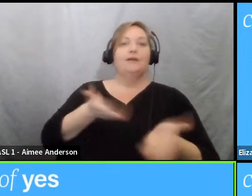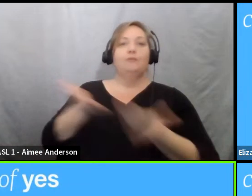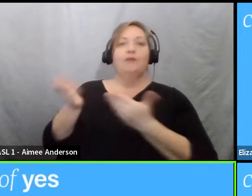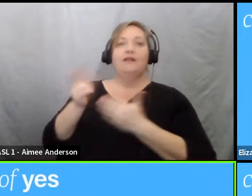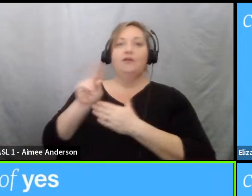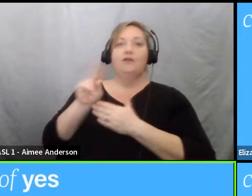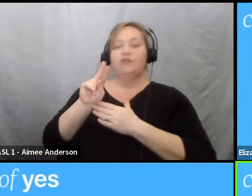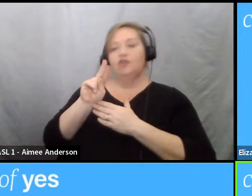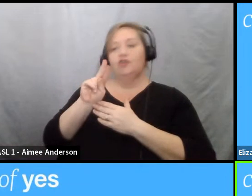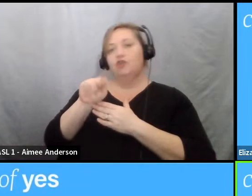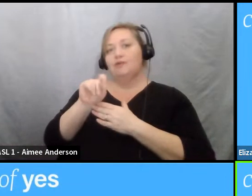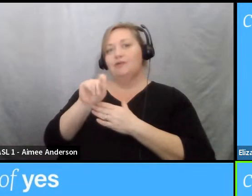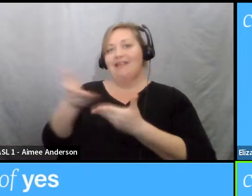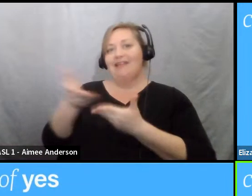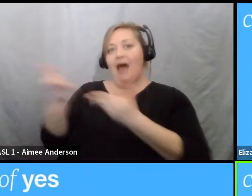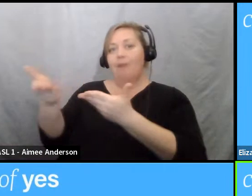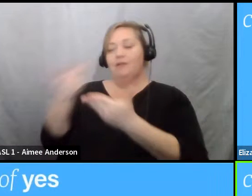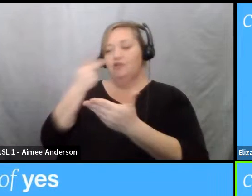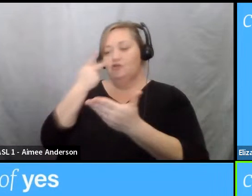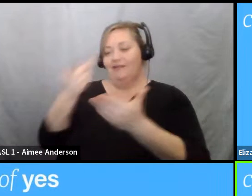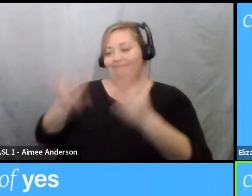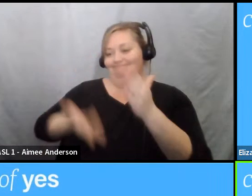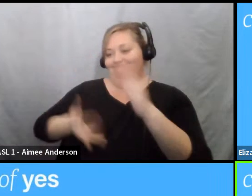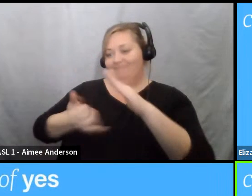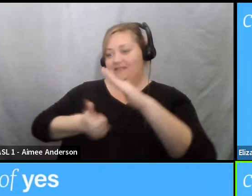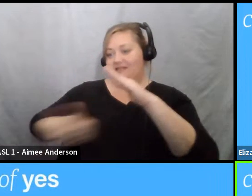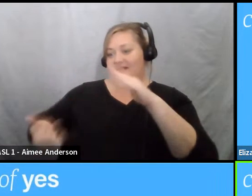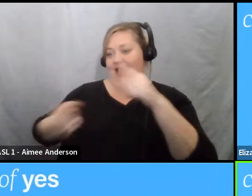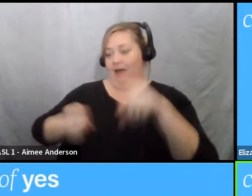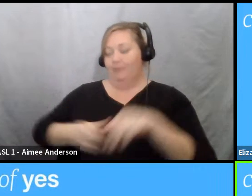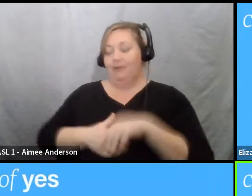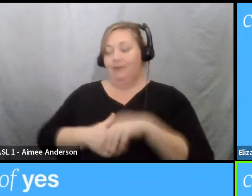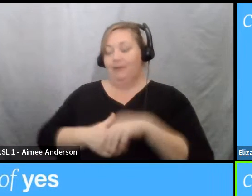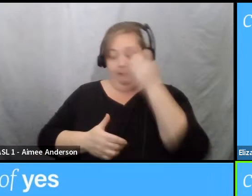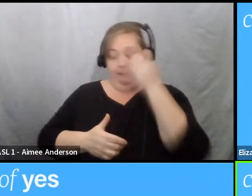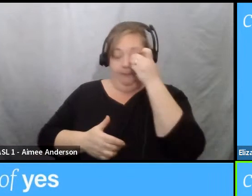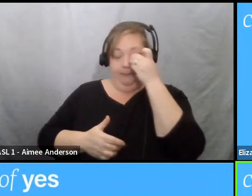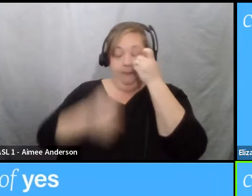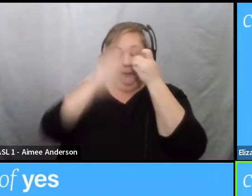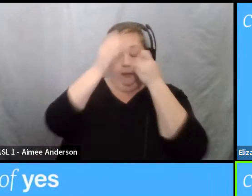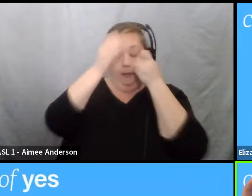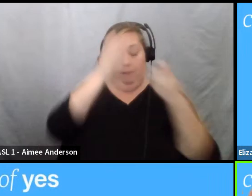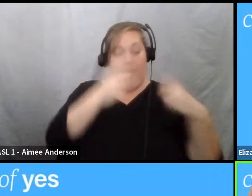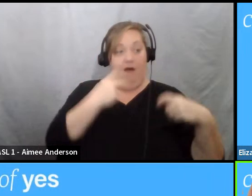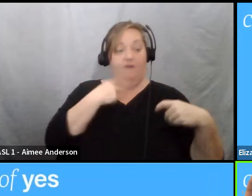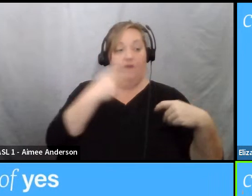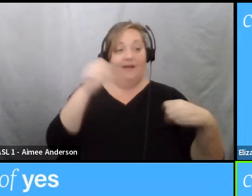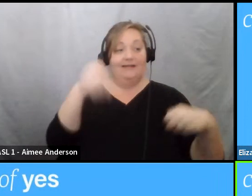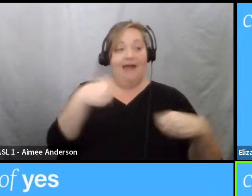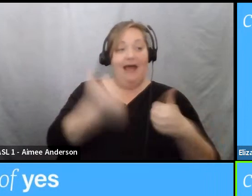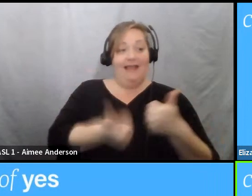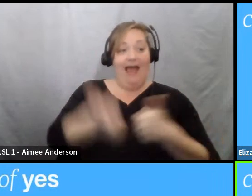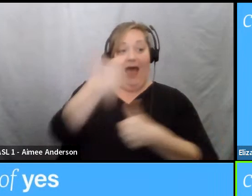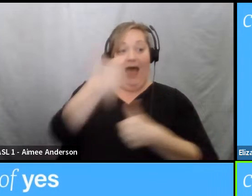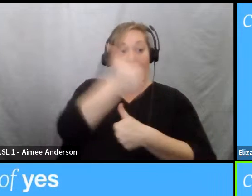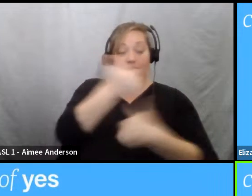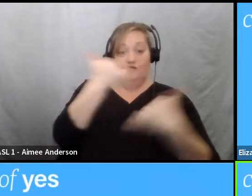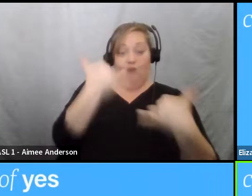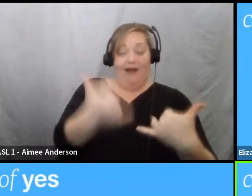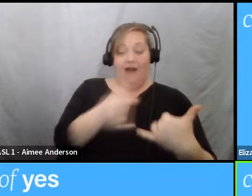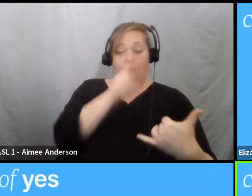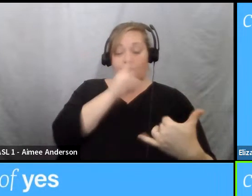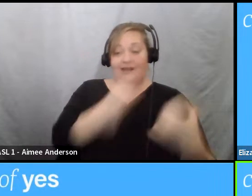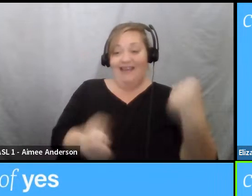shadows. Yeah, and I can say that the administration right now is advocating very strongly for state legislation that would